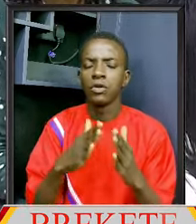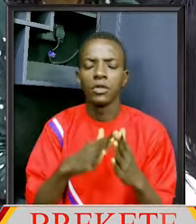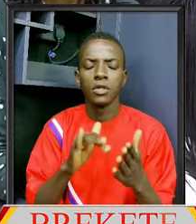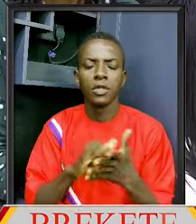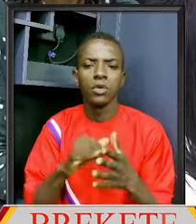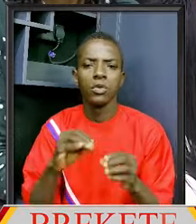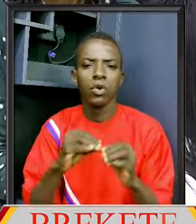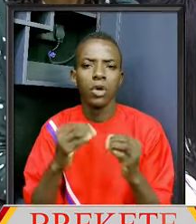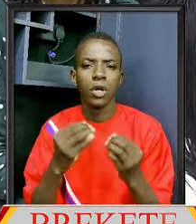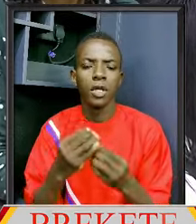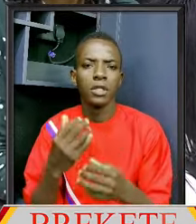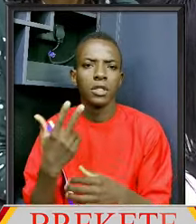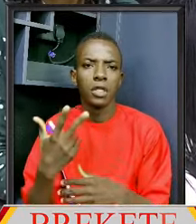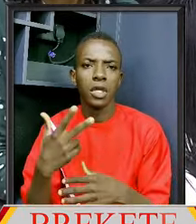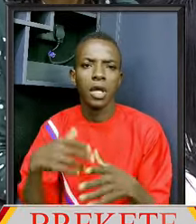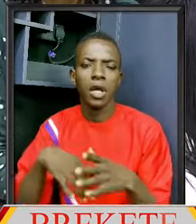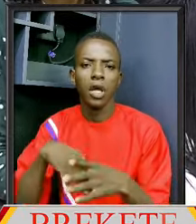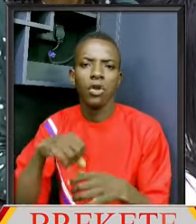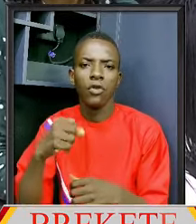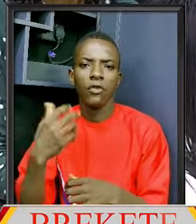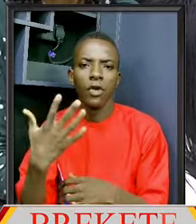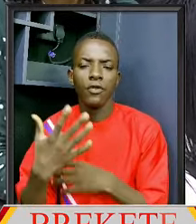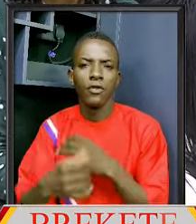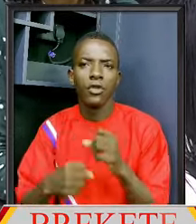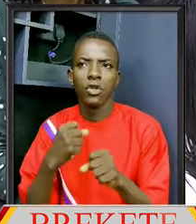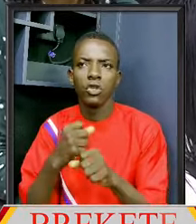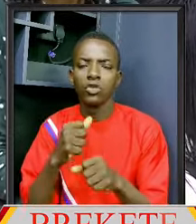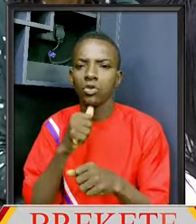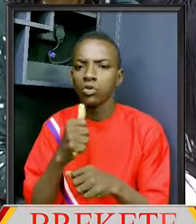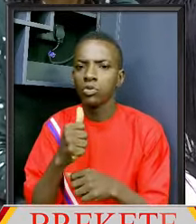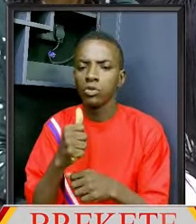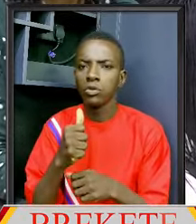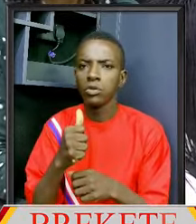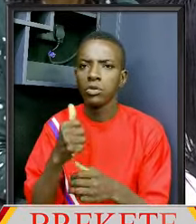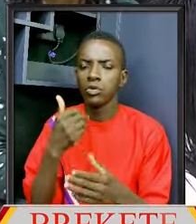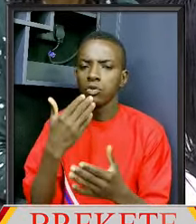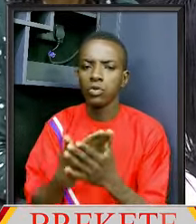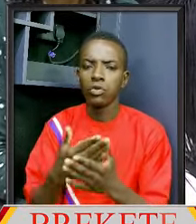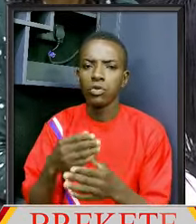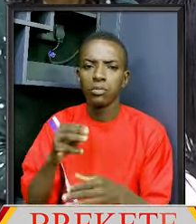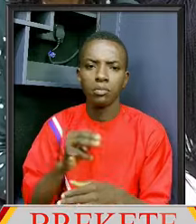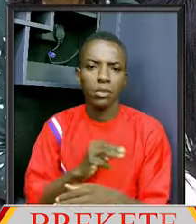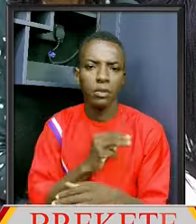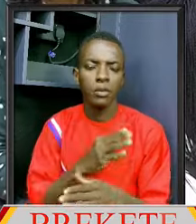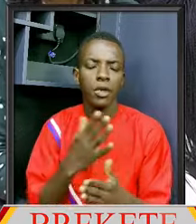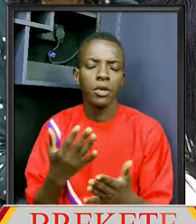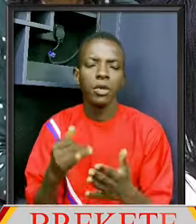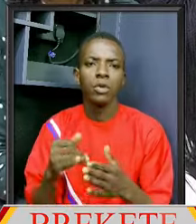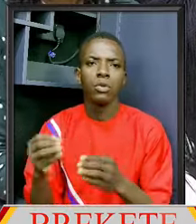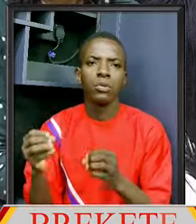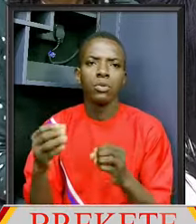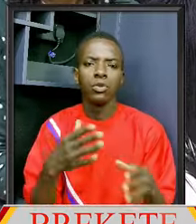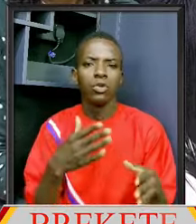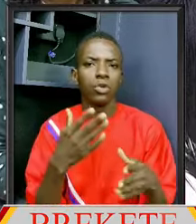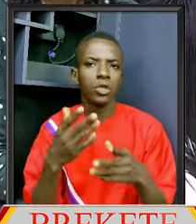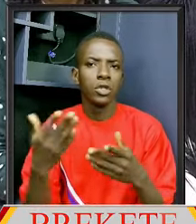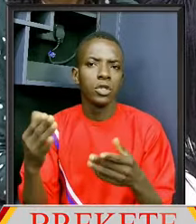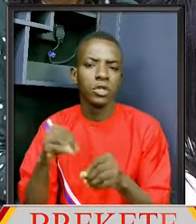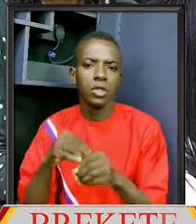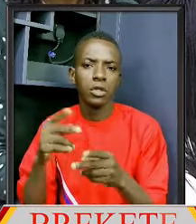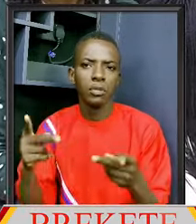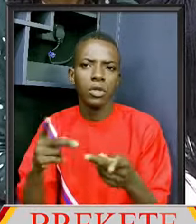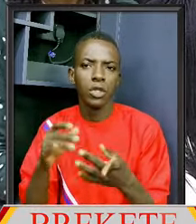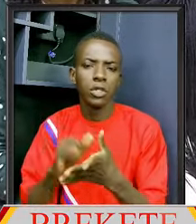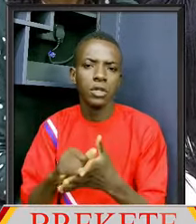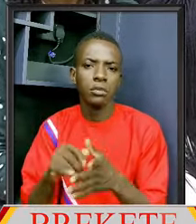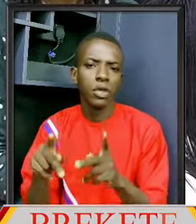we organized, 3 out of 5 years, you are no longer a good member. So we put things in place where